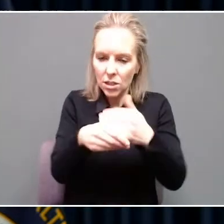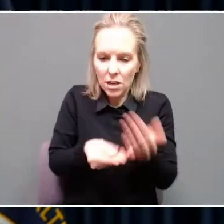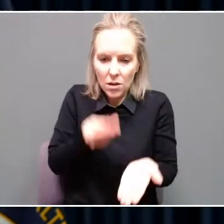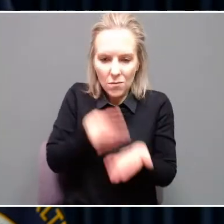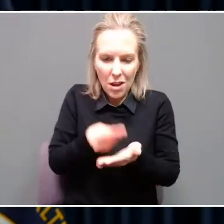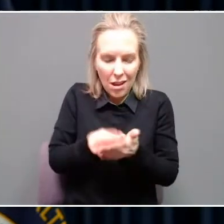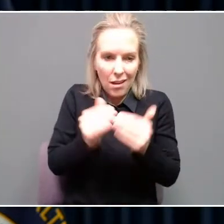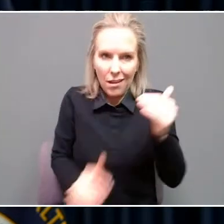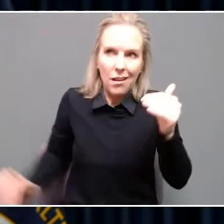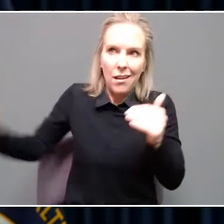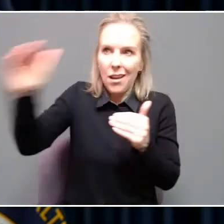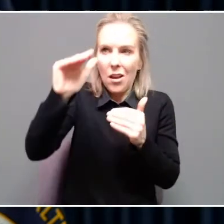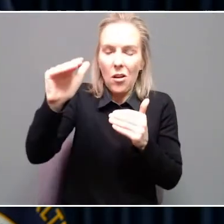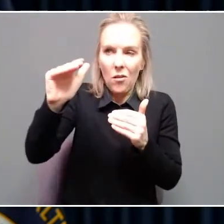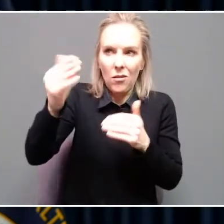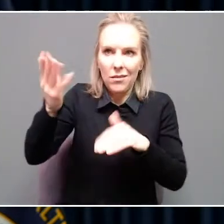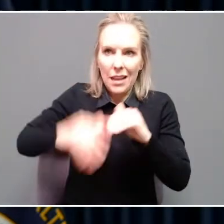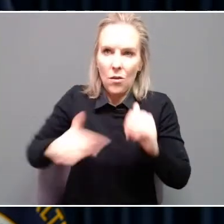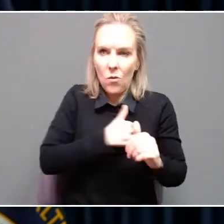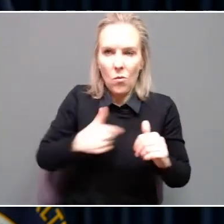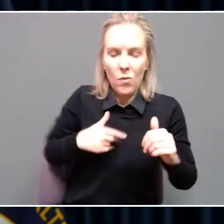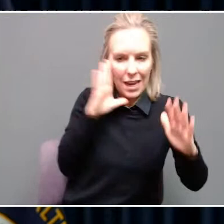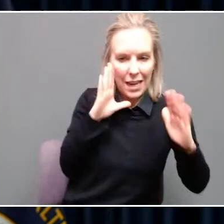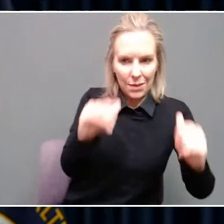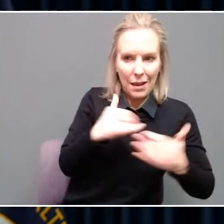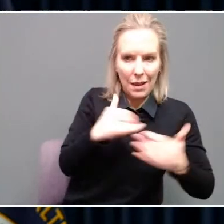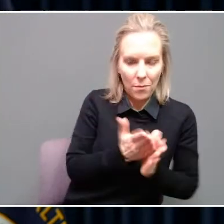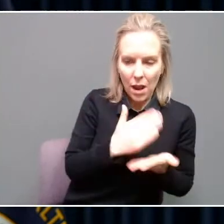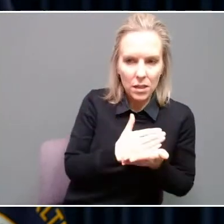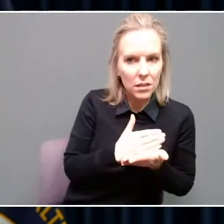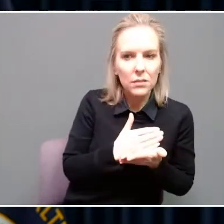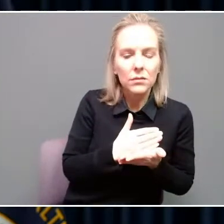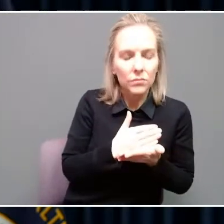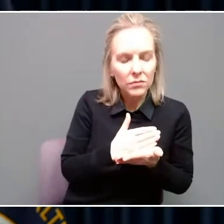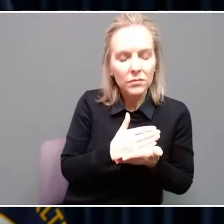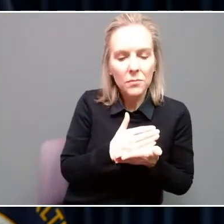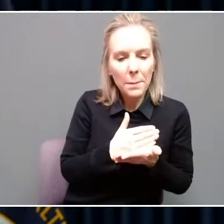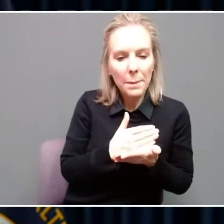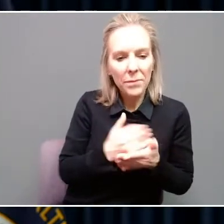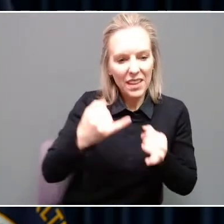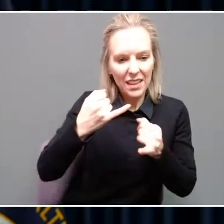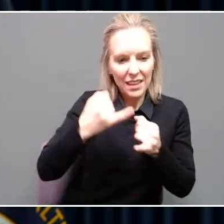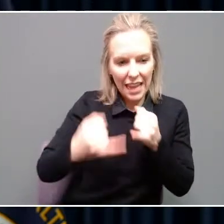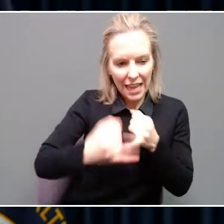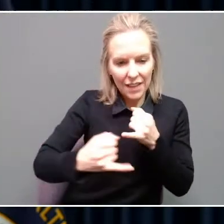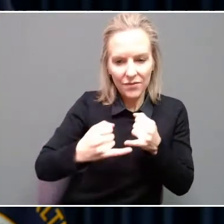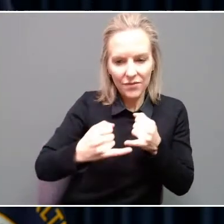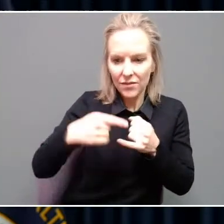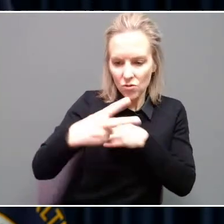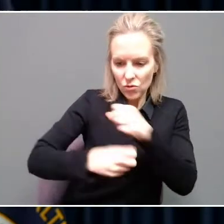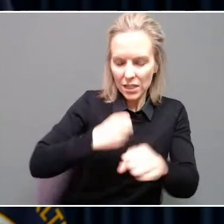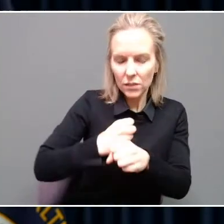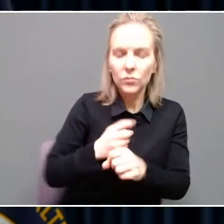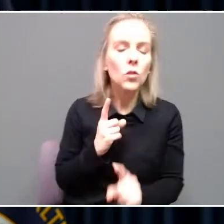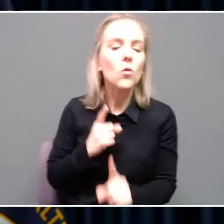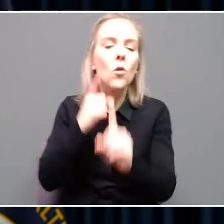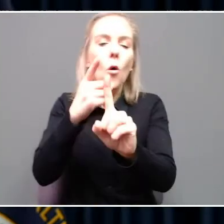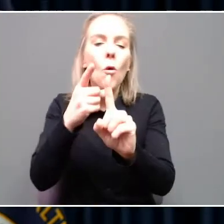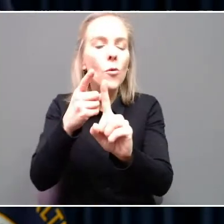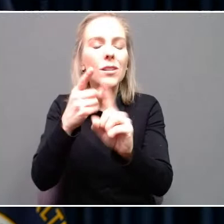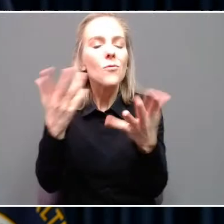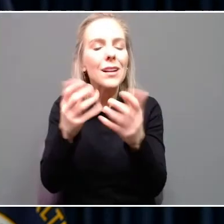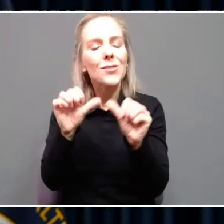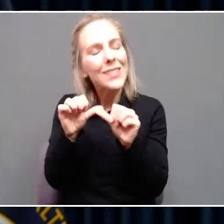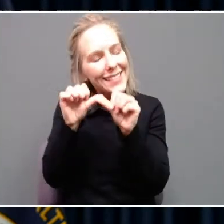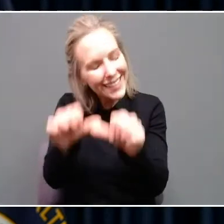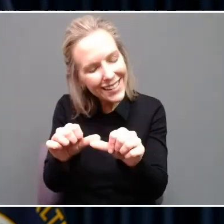what we budgeted for by the end of that biennium. So our goal is to continue to